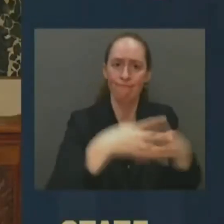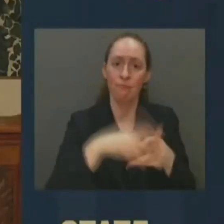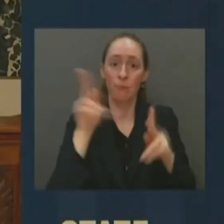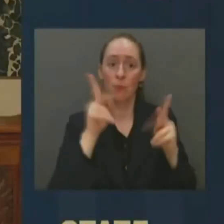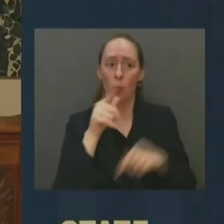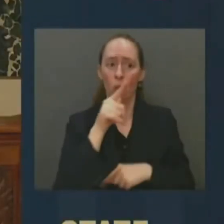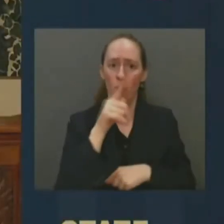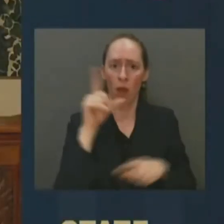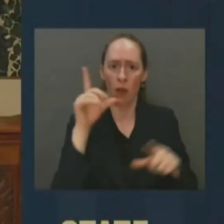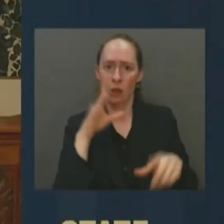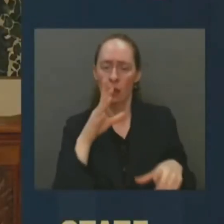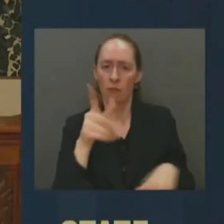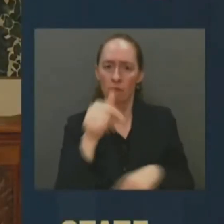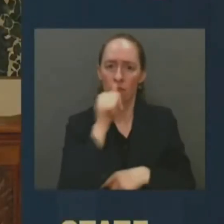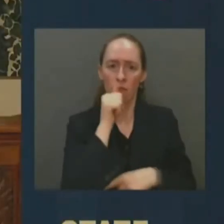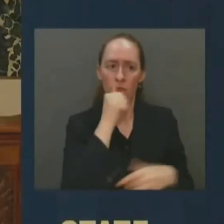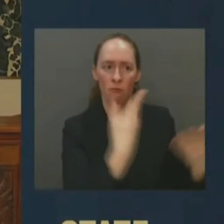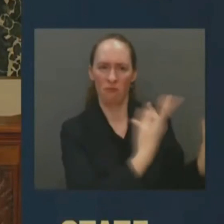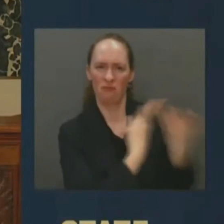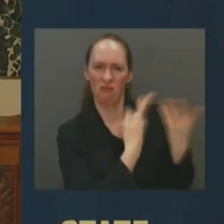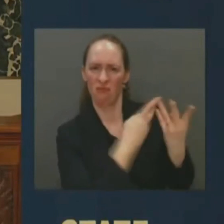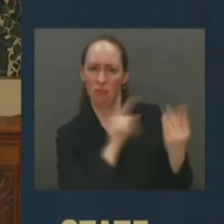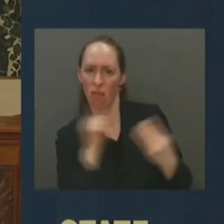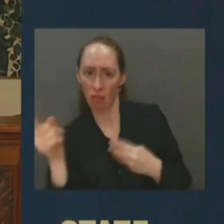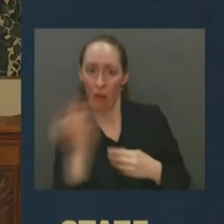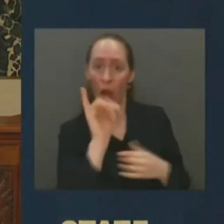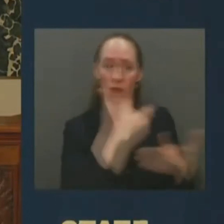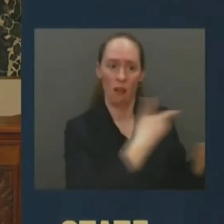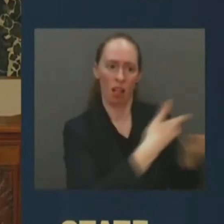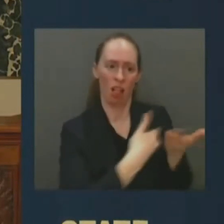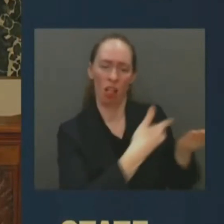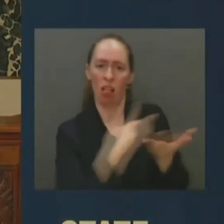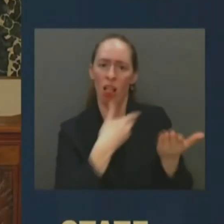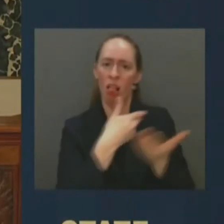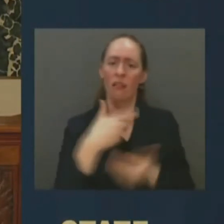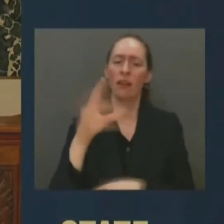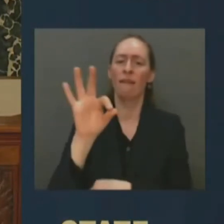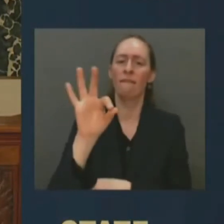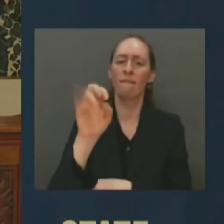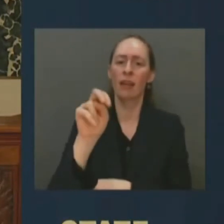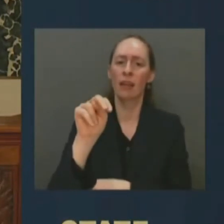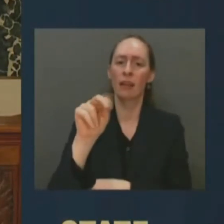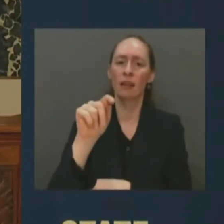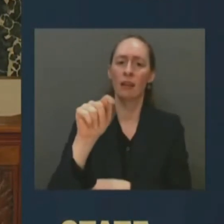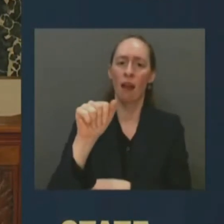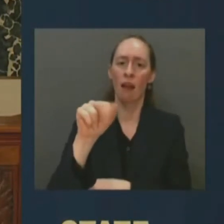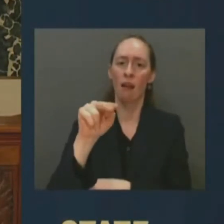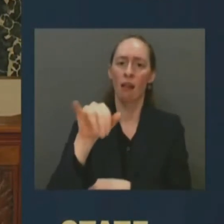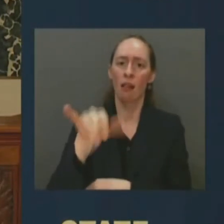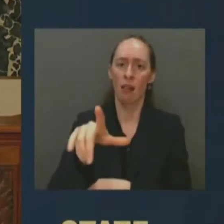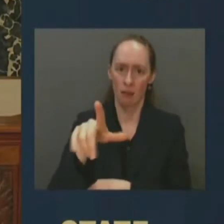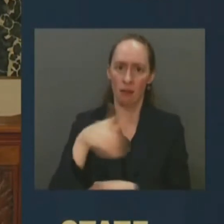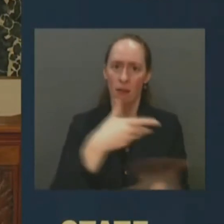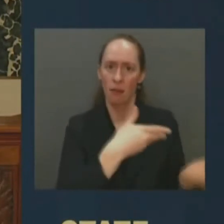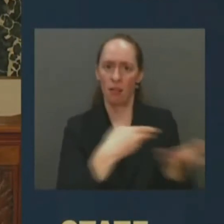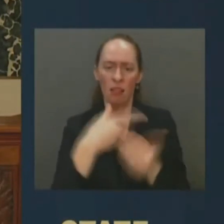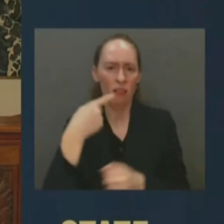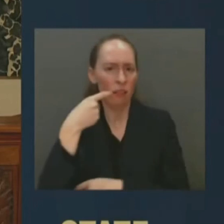a new border plan last month. Unlawful migration from Cuba, Haiti, Nicaragua, and Venezuela has come